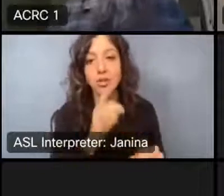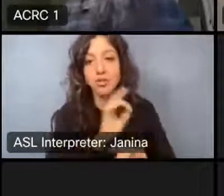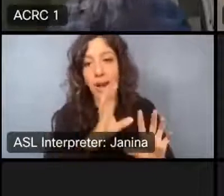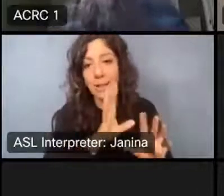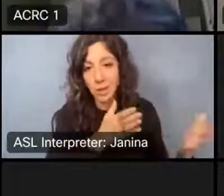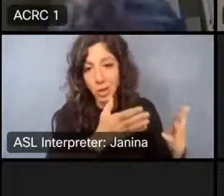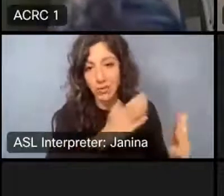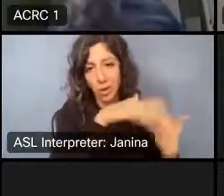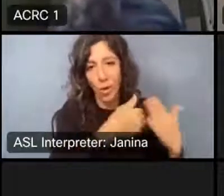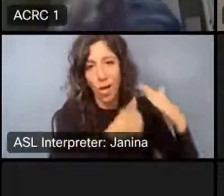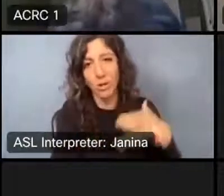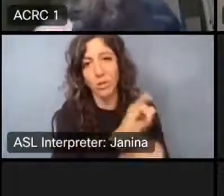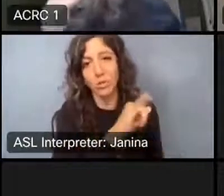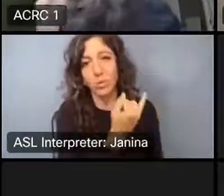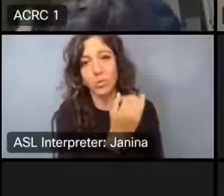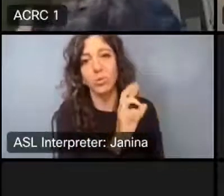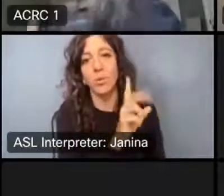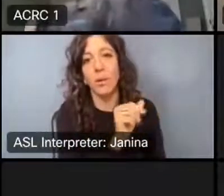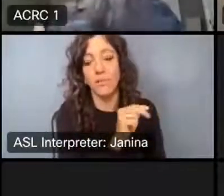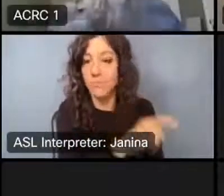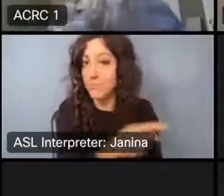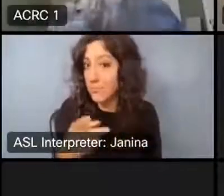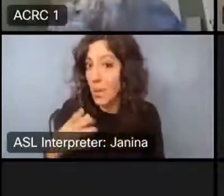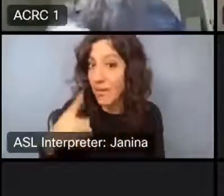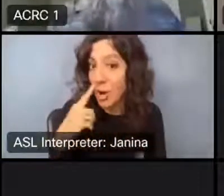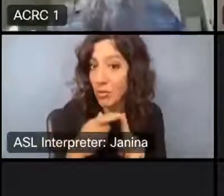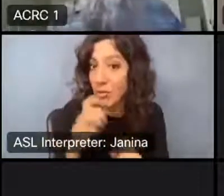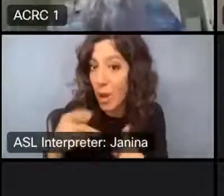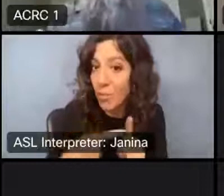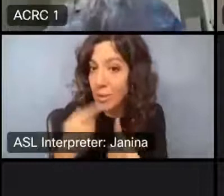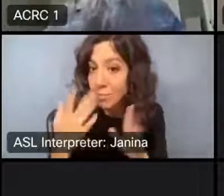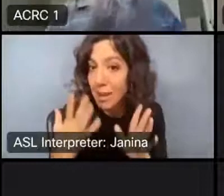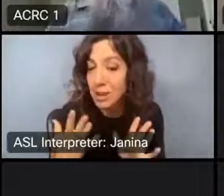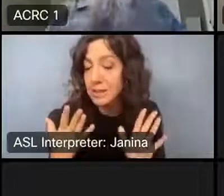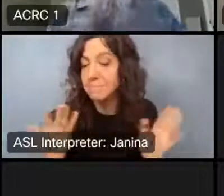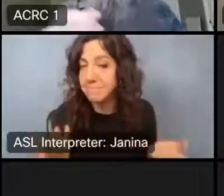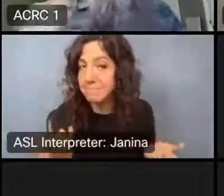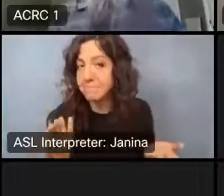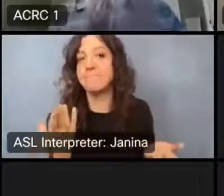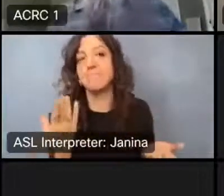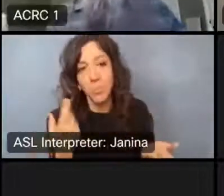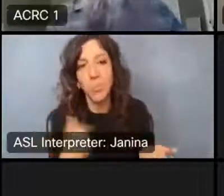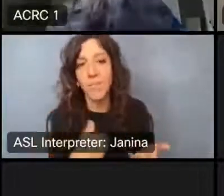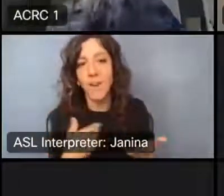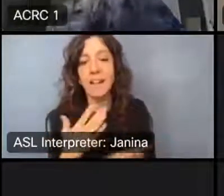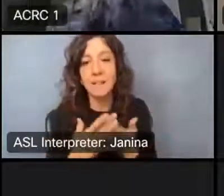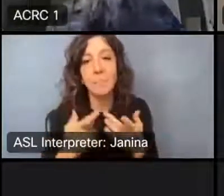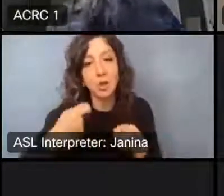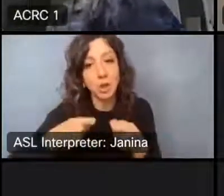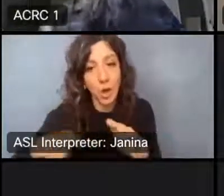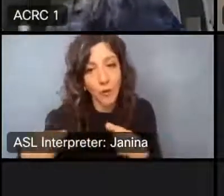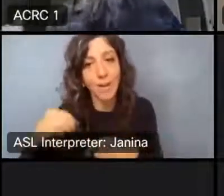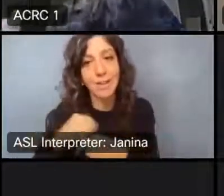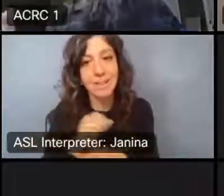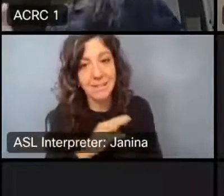are all under Jordan. So if you were not hearing back from your specialist, that being said, we have had a little bit of turnover in